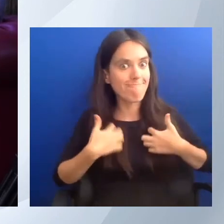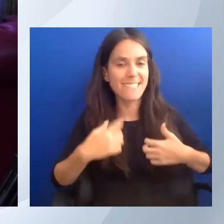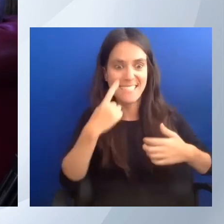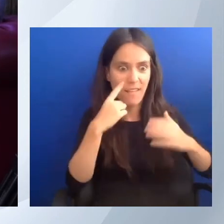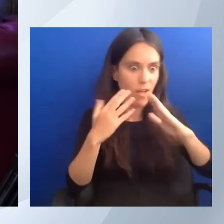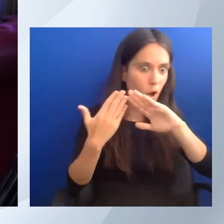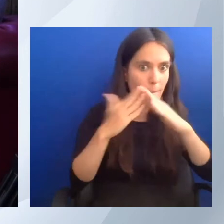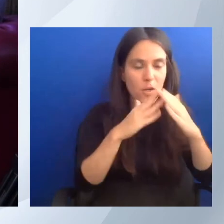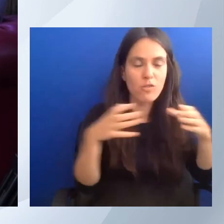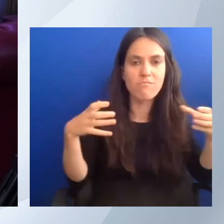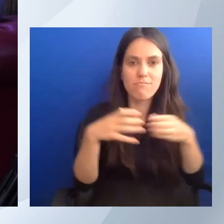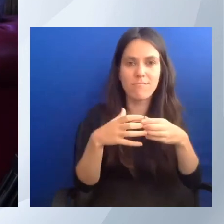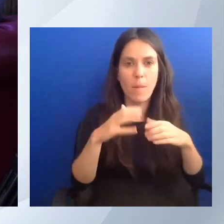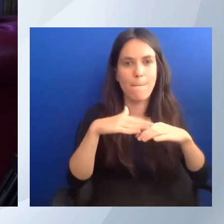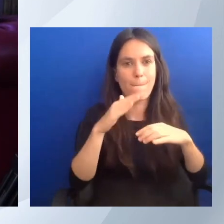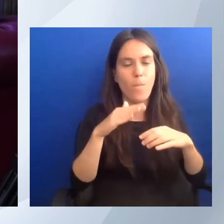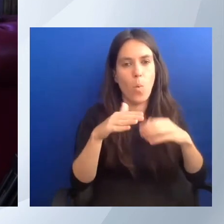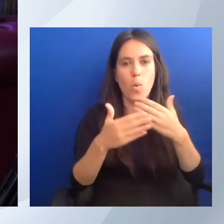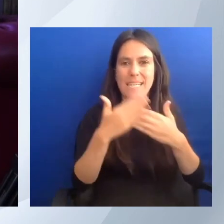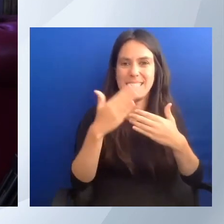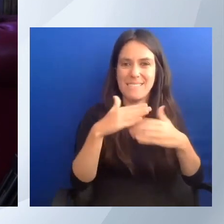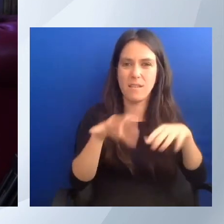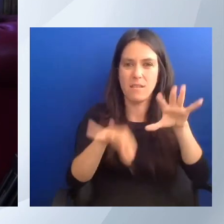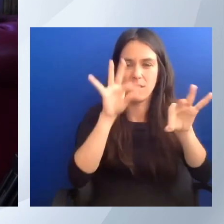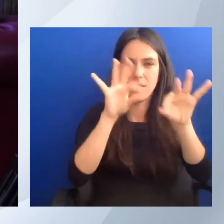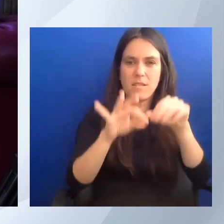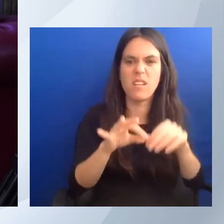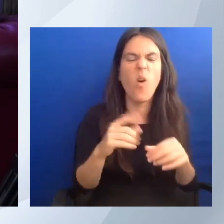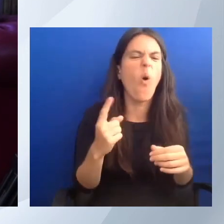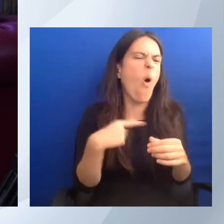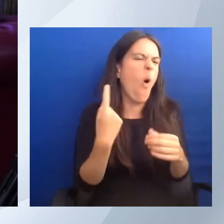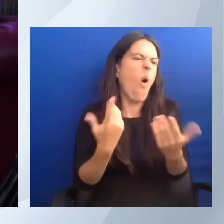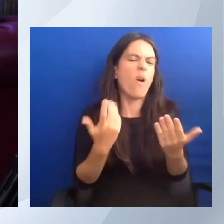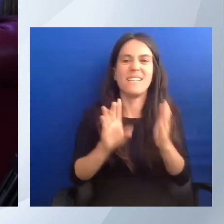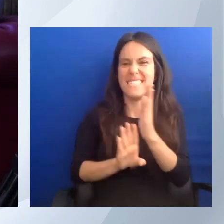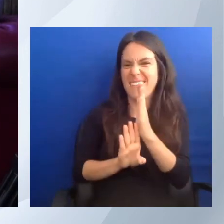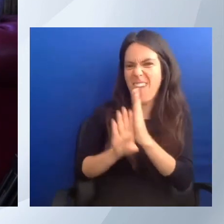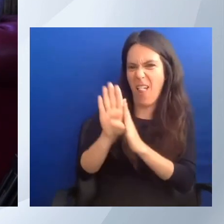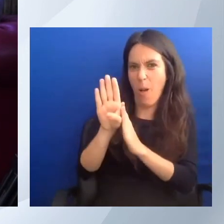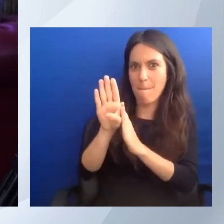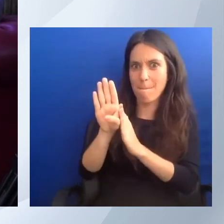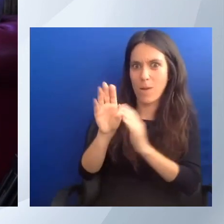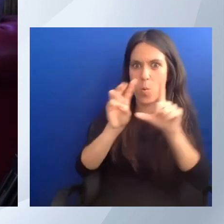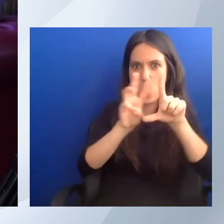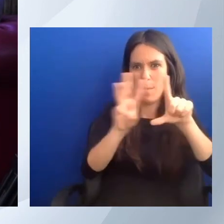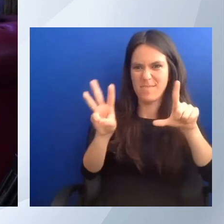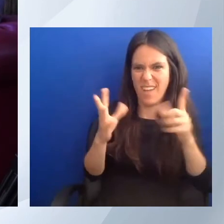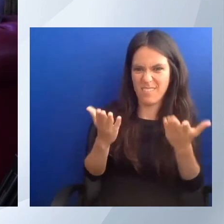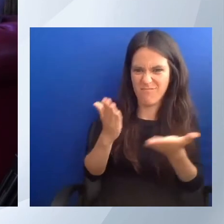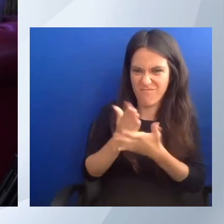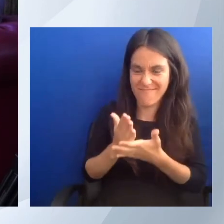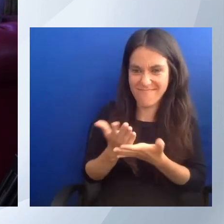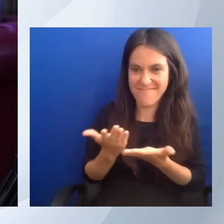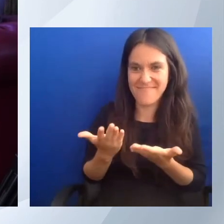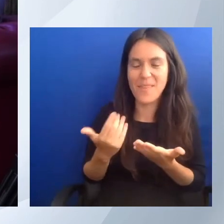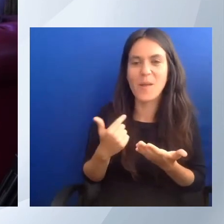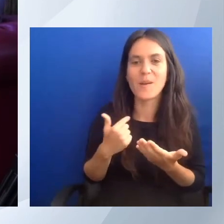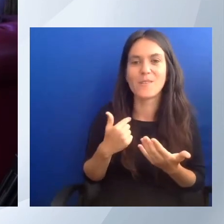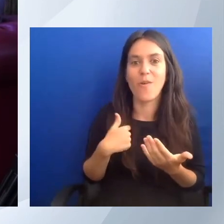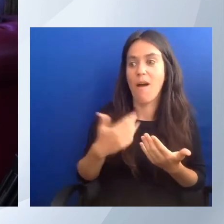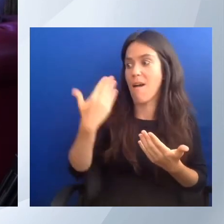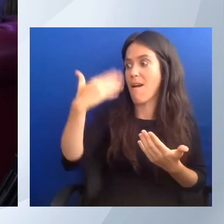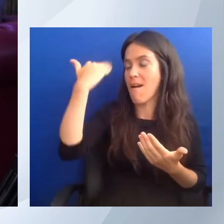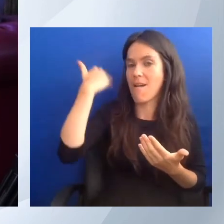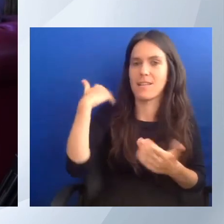help more easy. So we are all developers, right? Yeah. And I don't when I started out, there were a